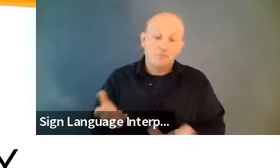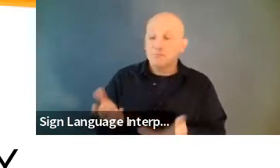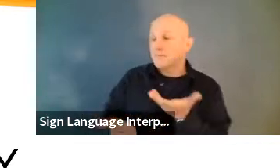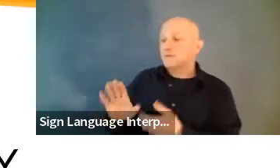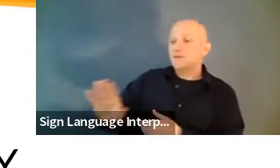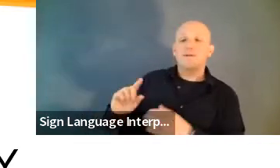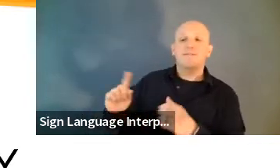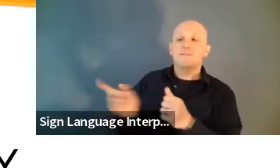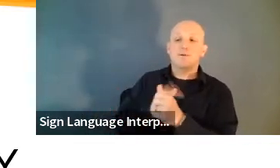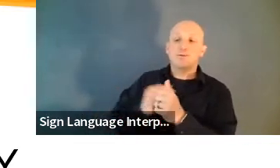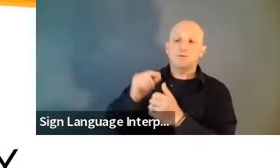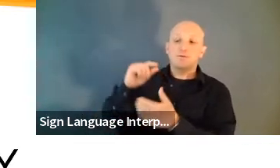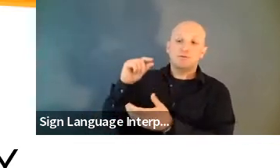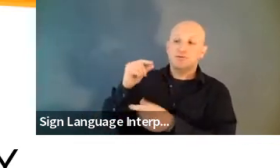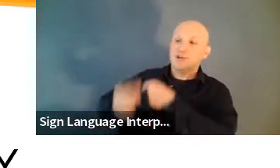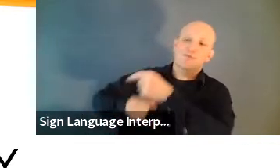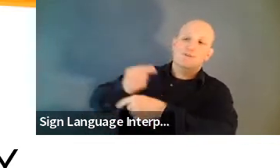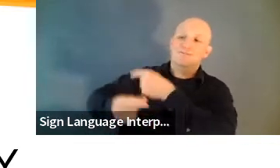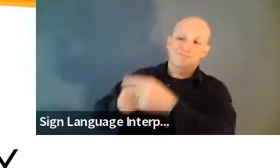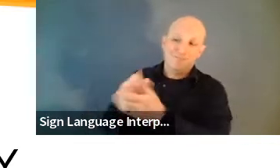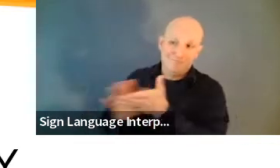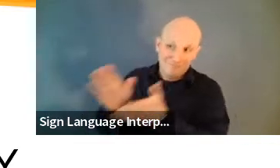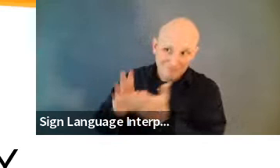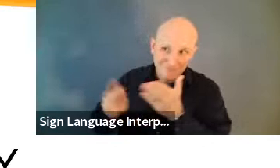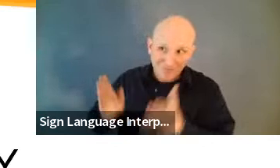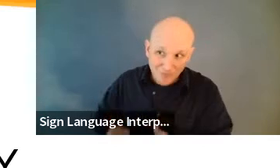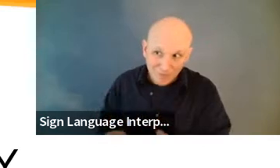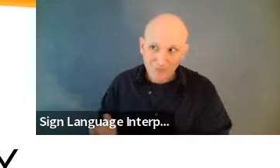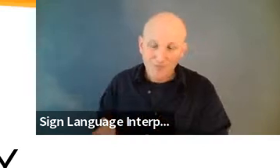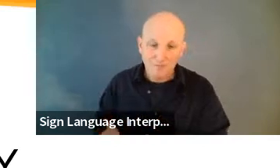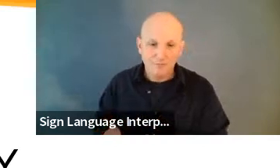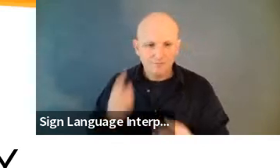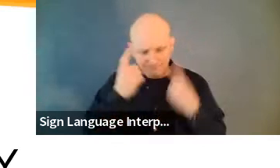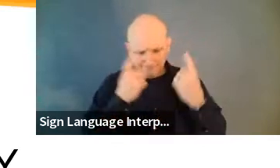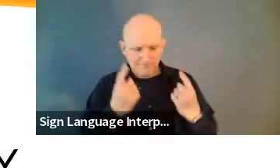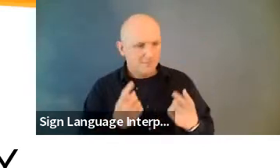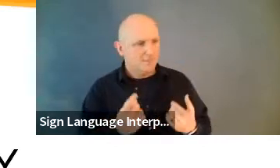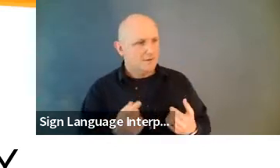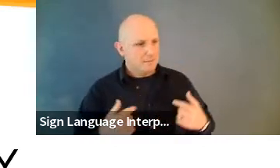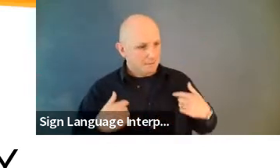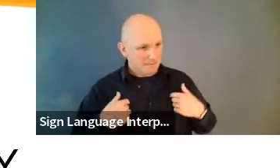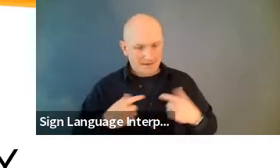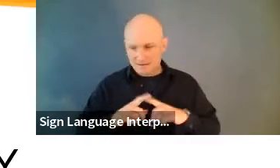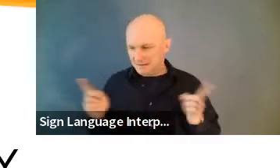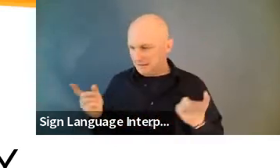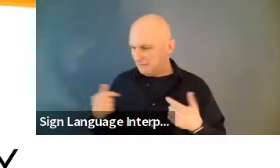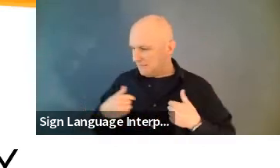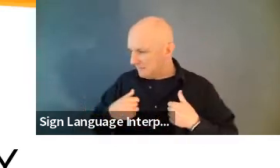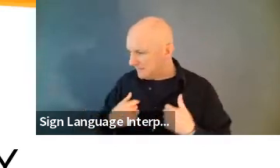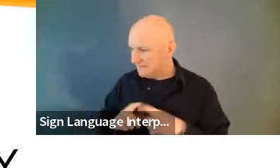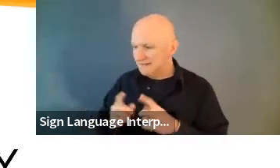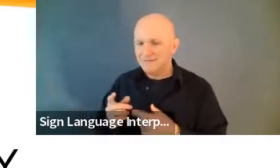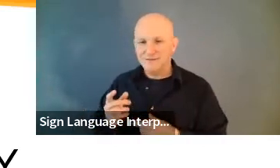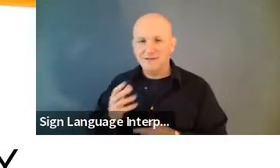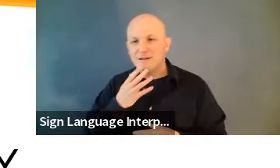lawyers and recognizing that just because there aren't a lot of people who look like you in the California bar isn't a reason to stay away from it. It's a